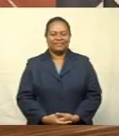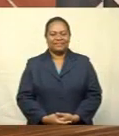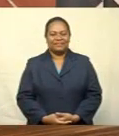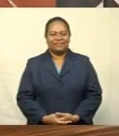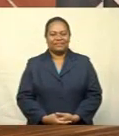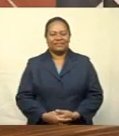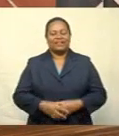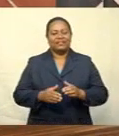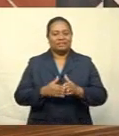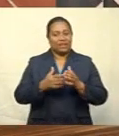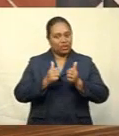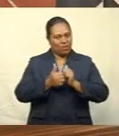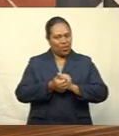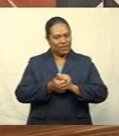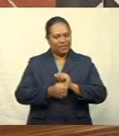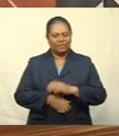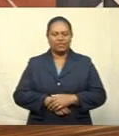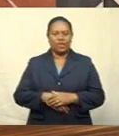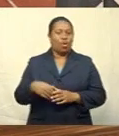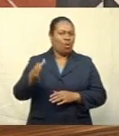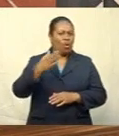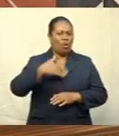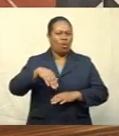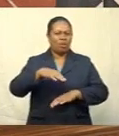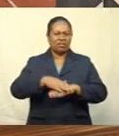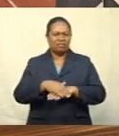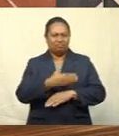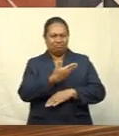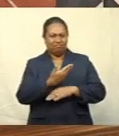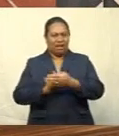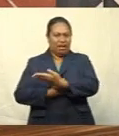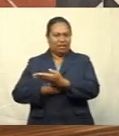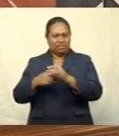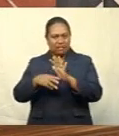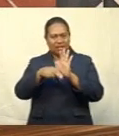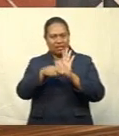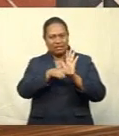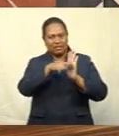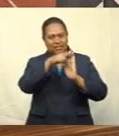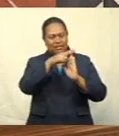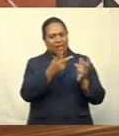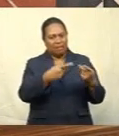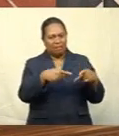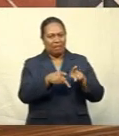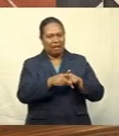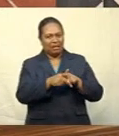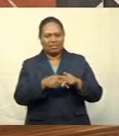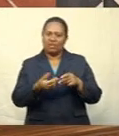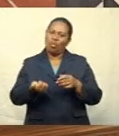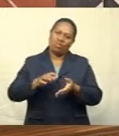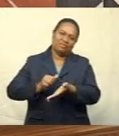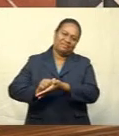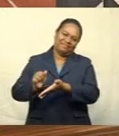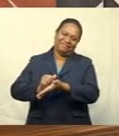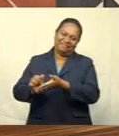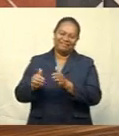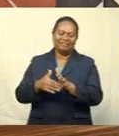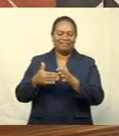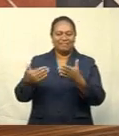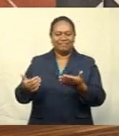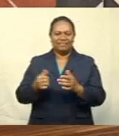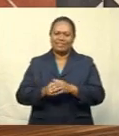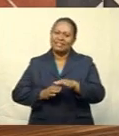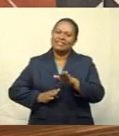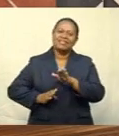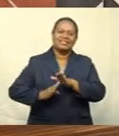First up in sports tonight, all grandstand tickets for the Coca-Cola games have been sold. However, officials have petitioned to increase